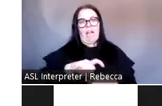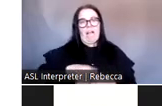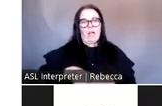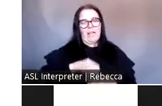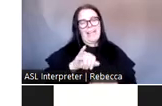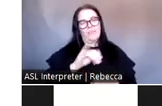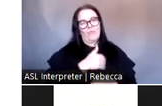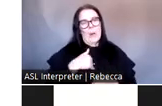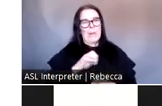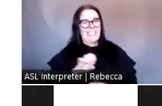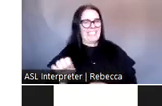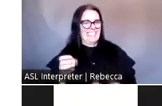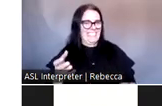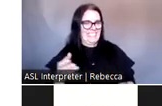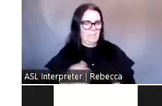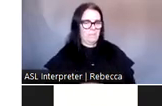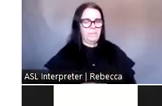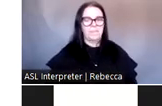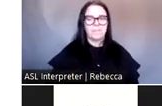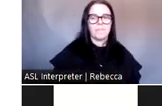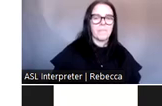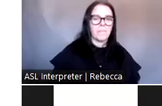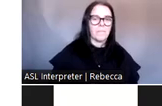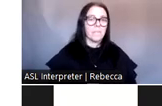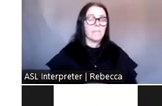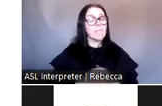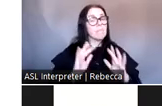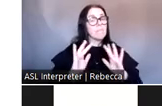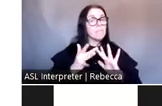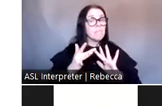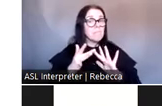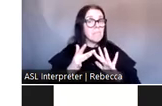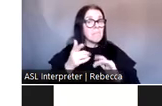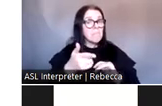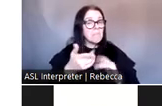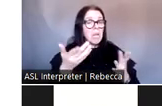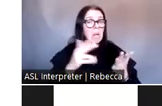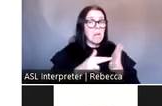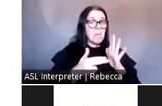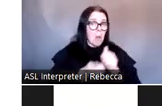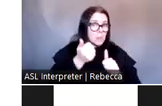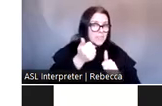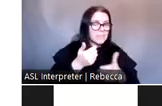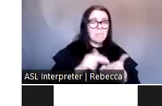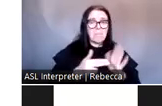Toronto. But since they're mostly online, it certainly doesn't stop anyone from somewhere else in the province taking them.